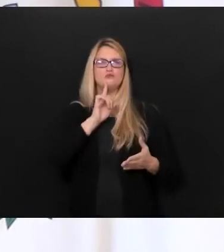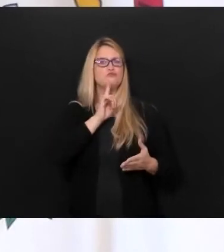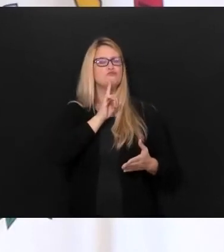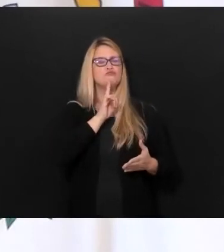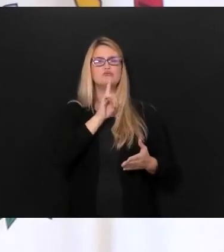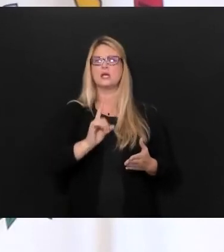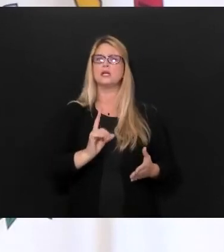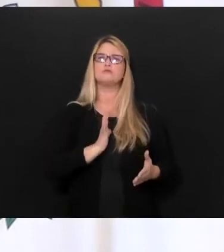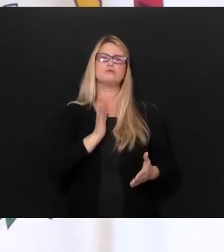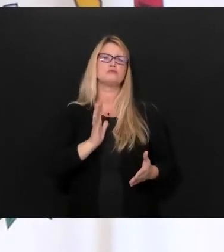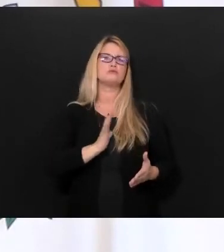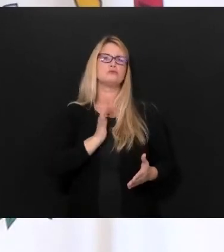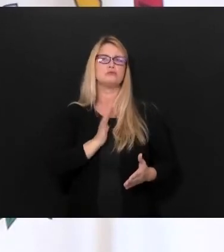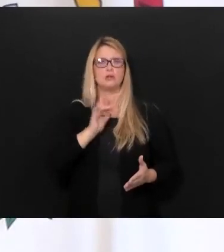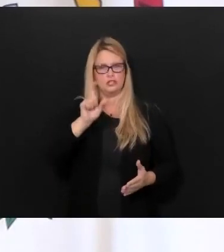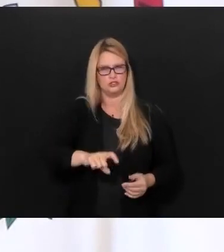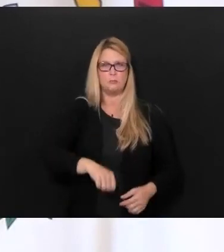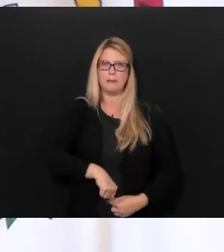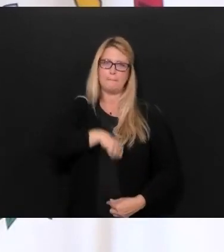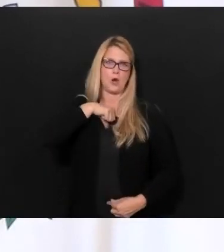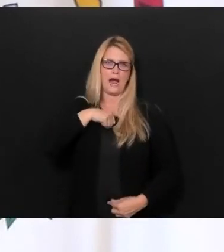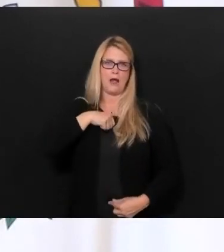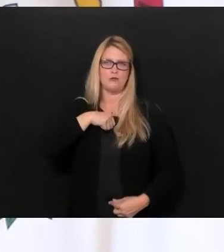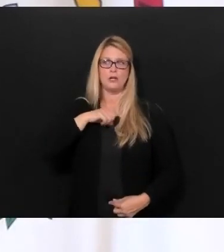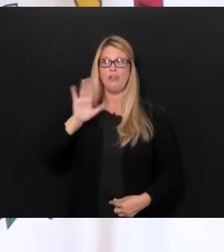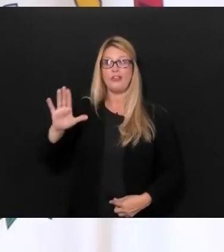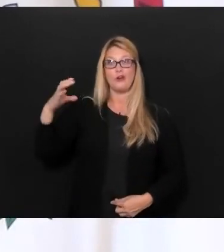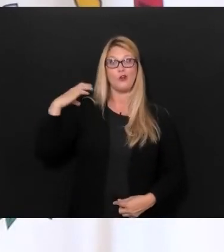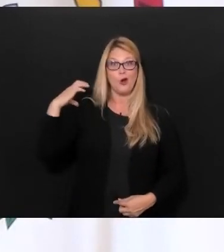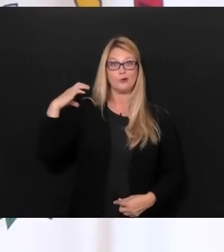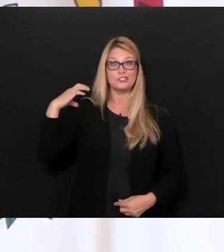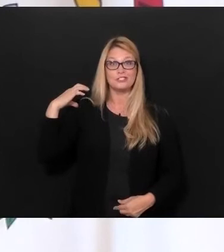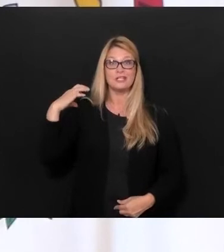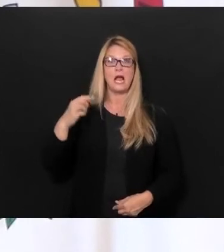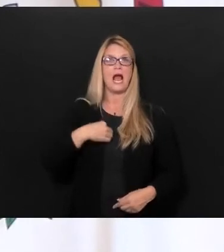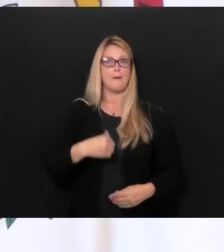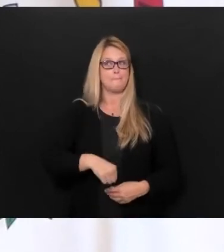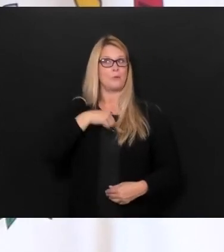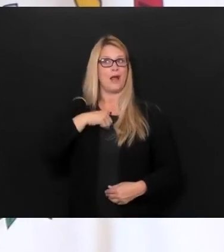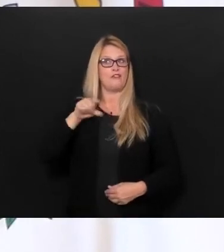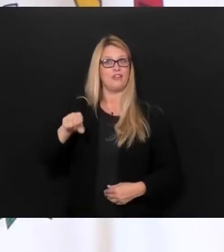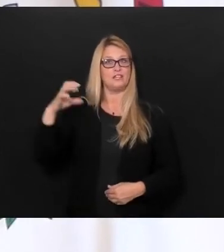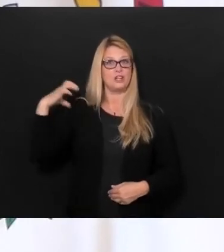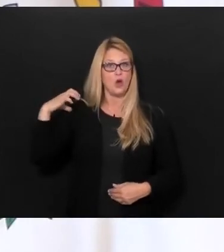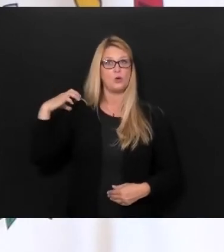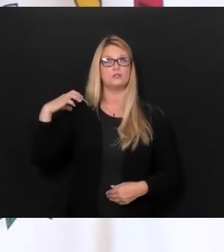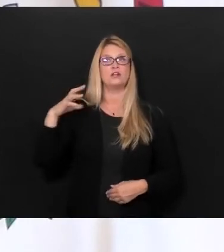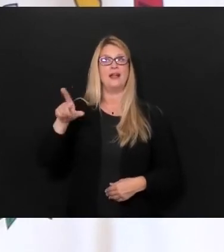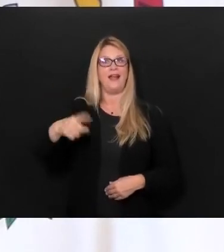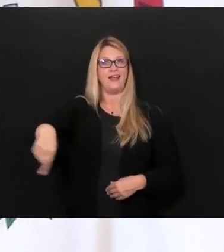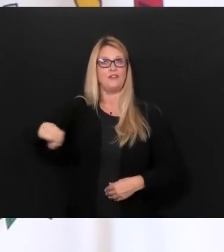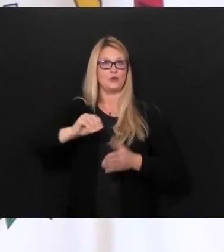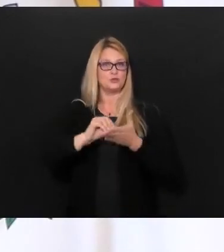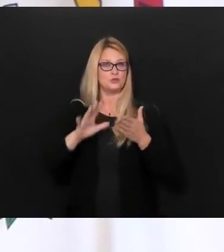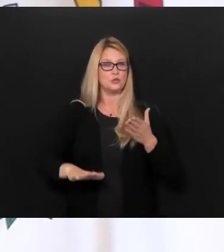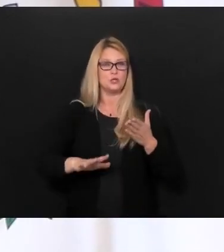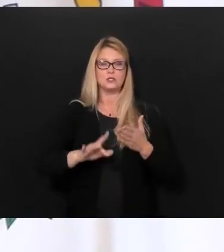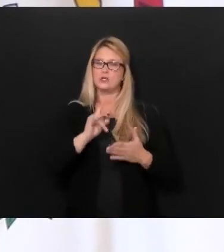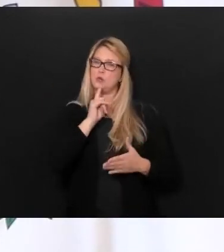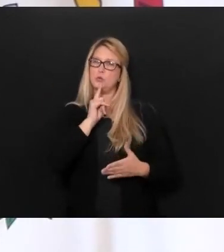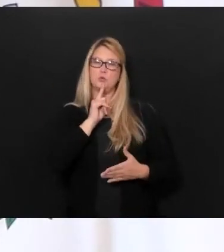am telling you, you should be very, very proud, Coach. And I know you are, and I'm proud of you and proud of these kids. Boy, they were